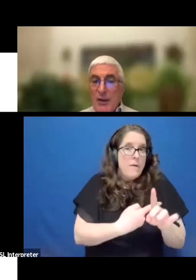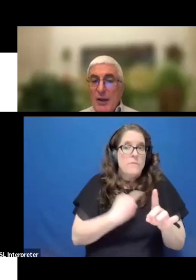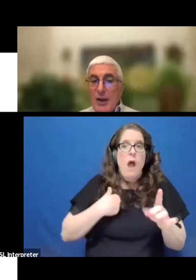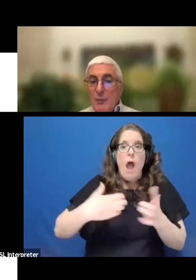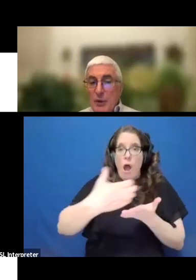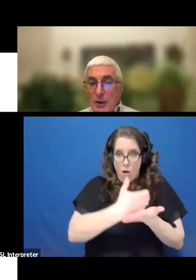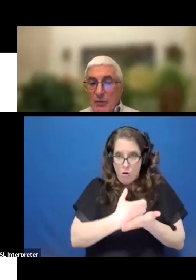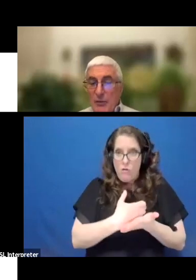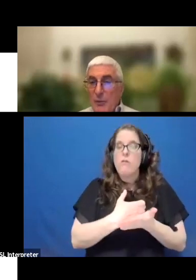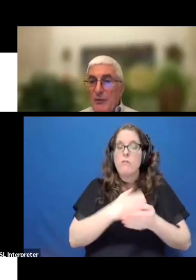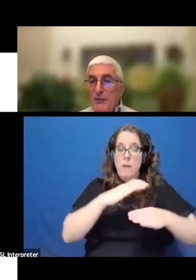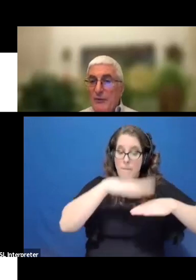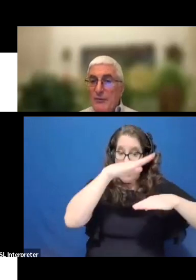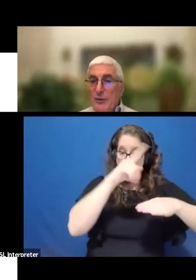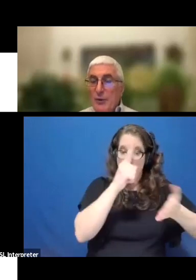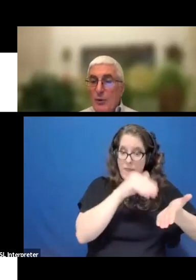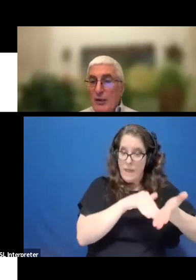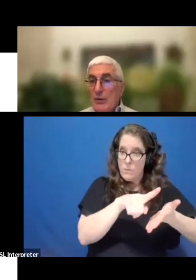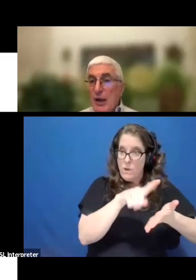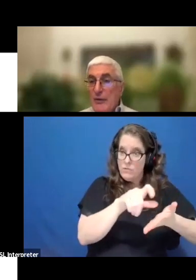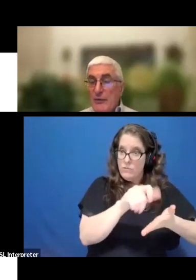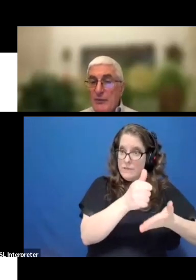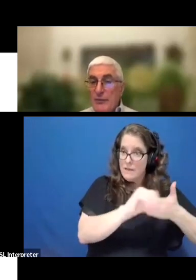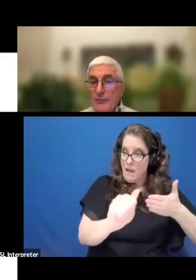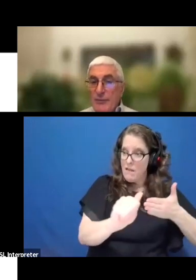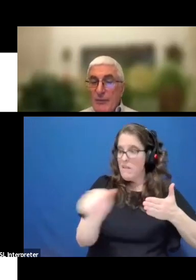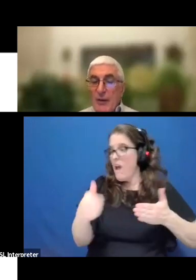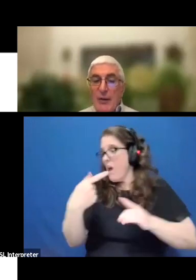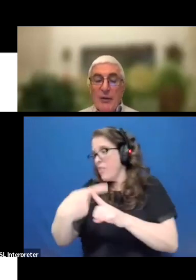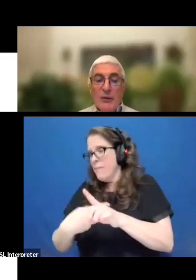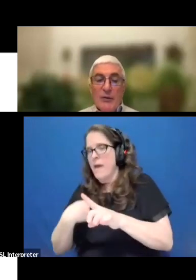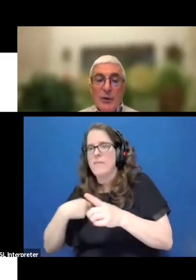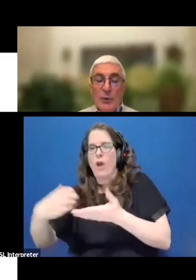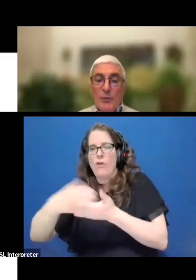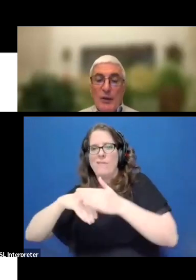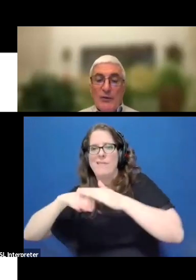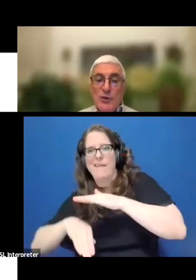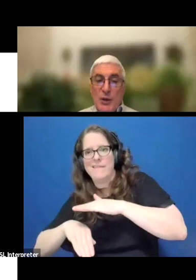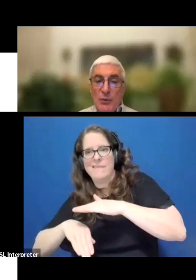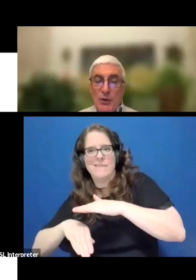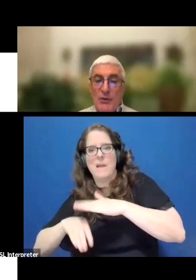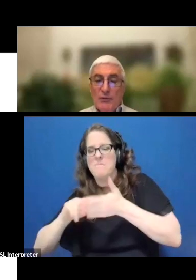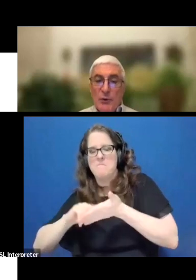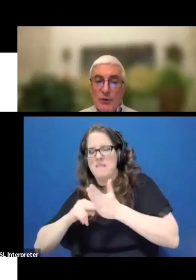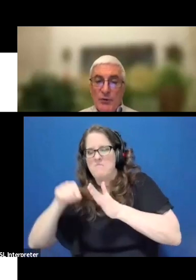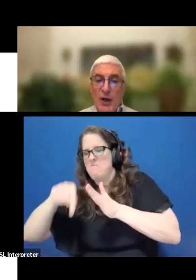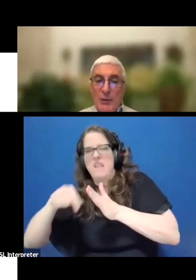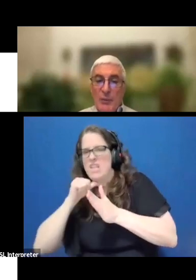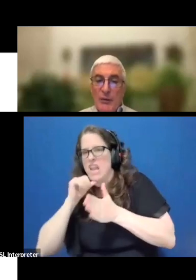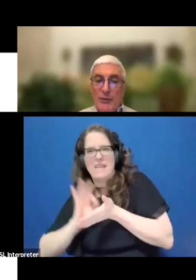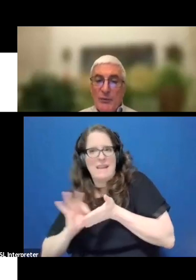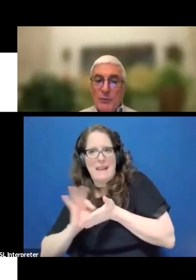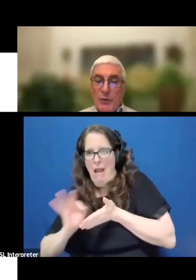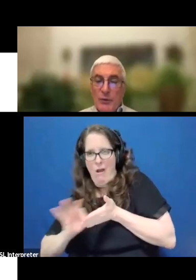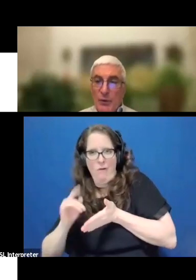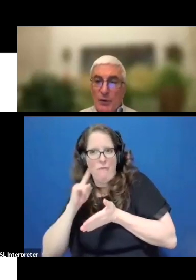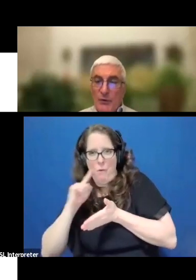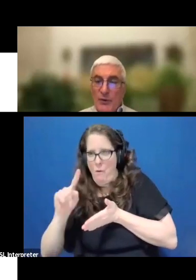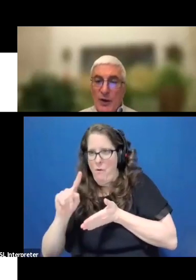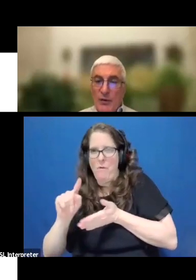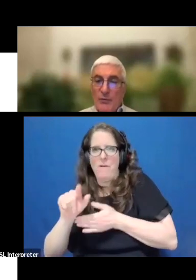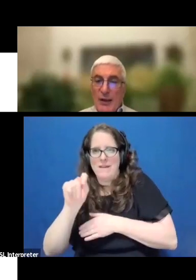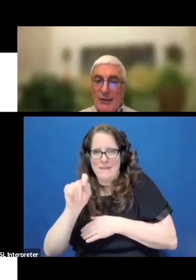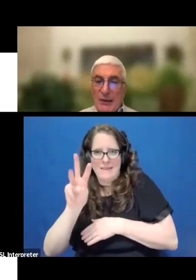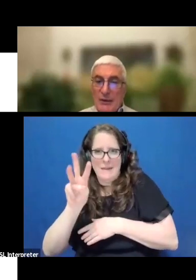$1,110, but other months they're earning less. So it's generally the first 9 months with